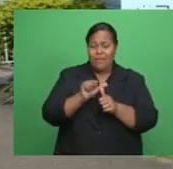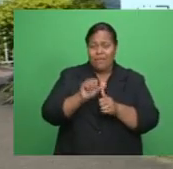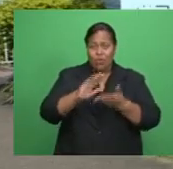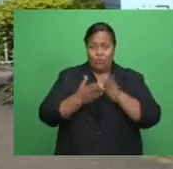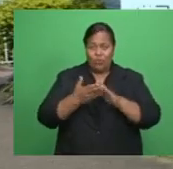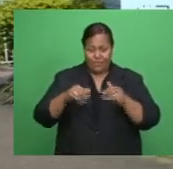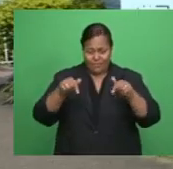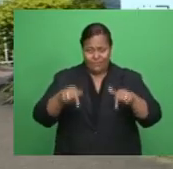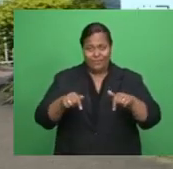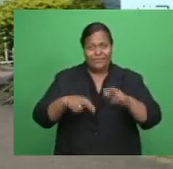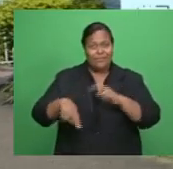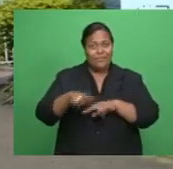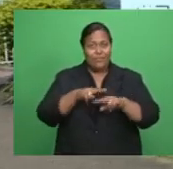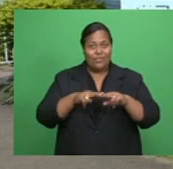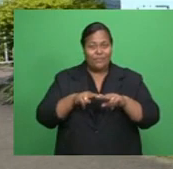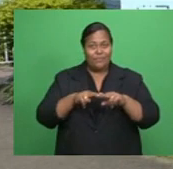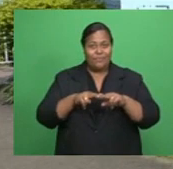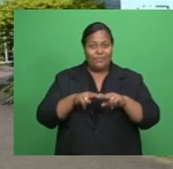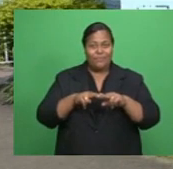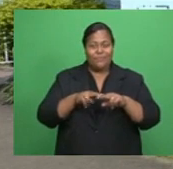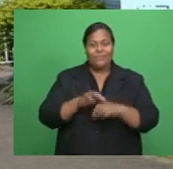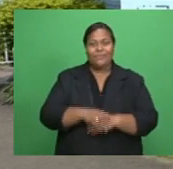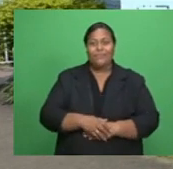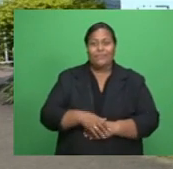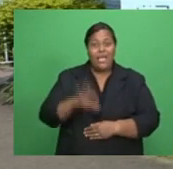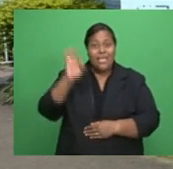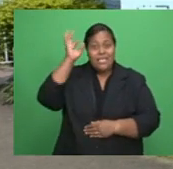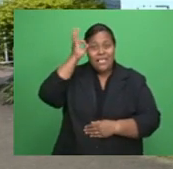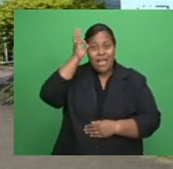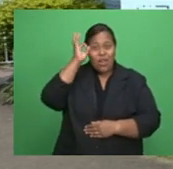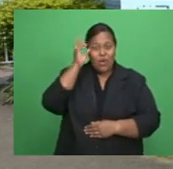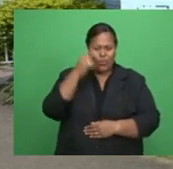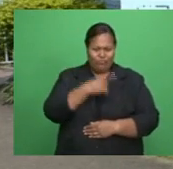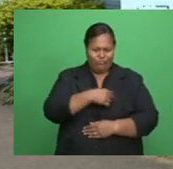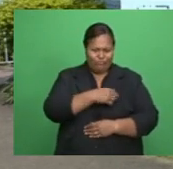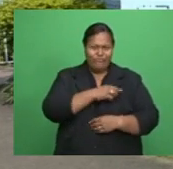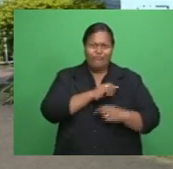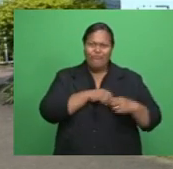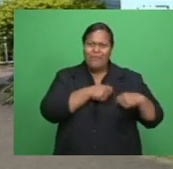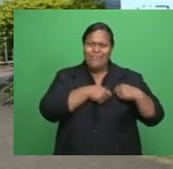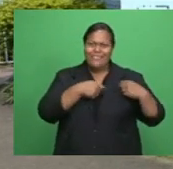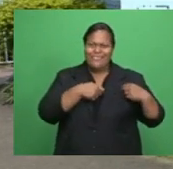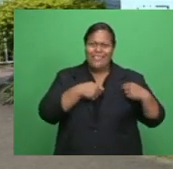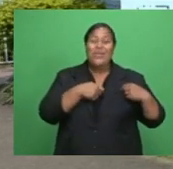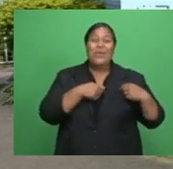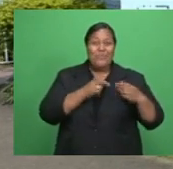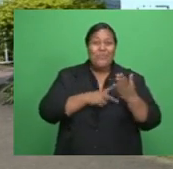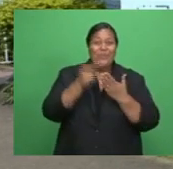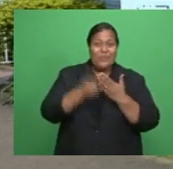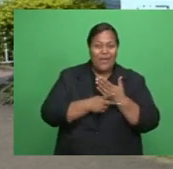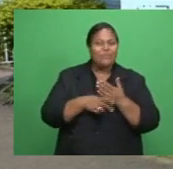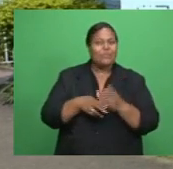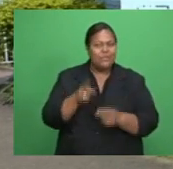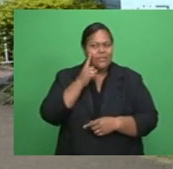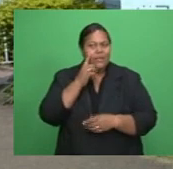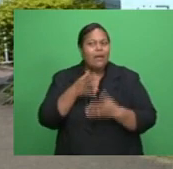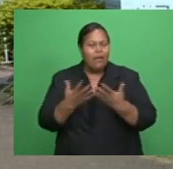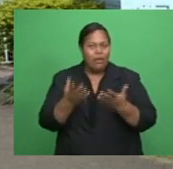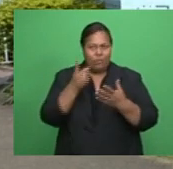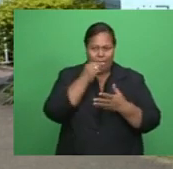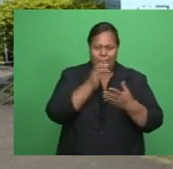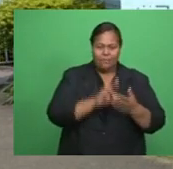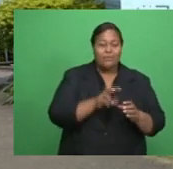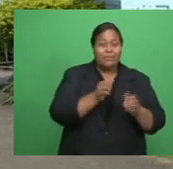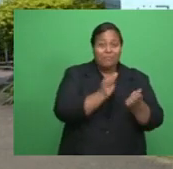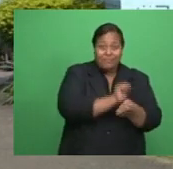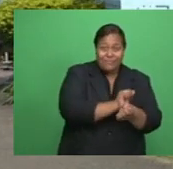Fiji. The Yellow Ribbon Project is seen as a way forward for ex-offenders to be released back into their communities, be